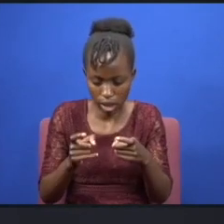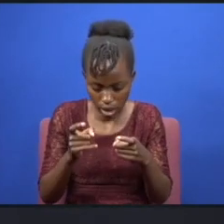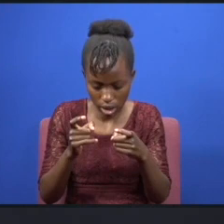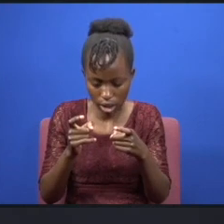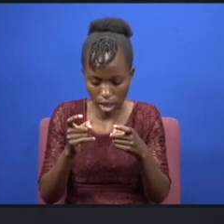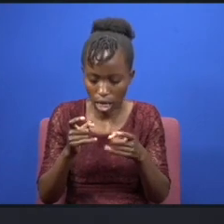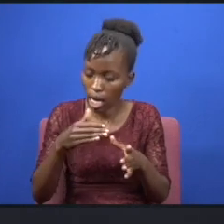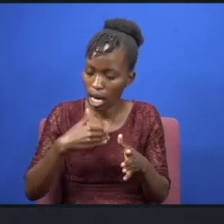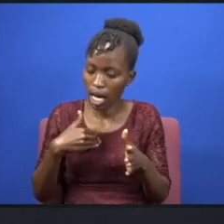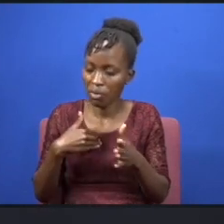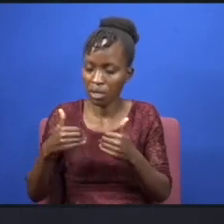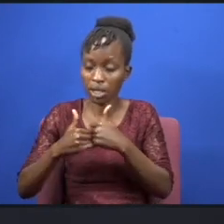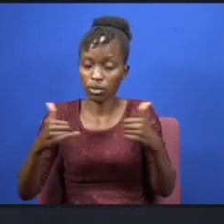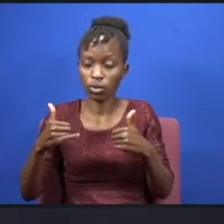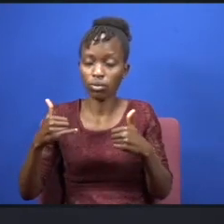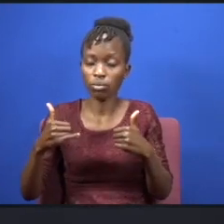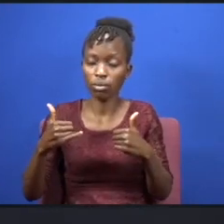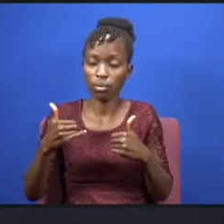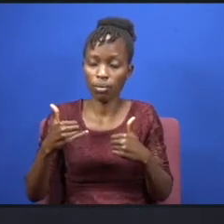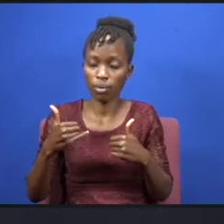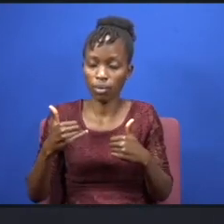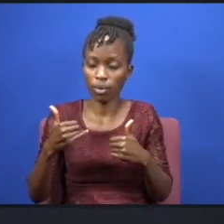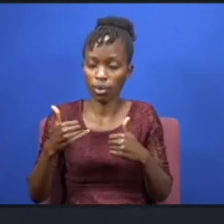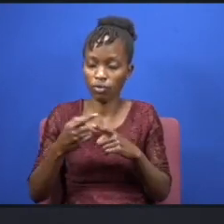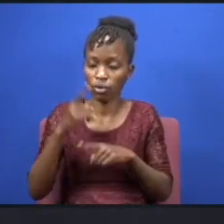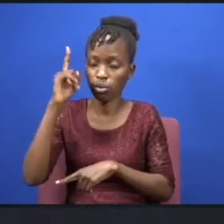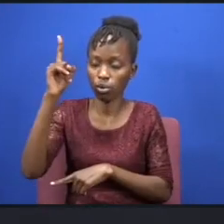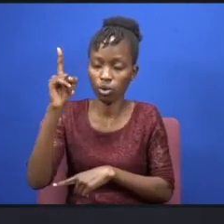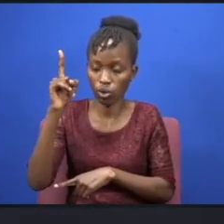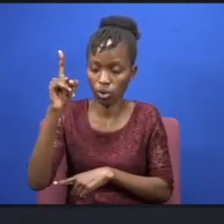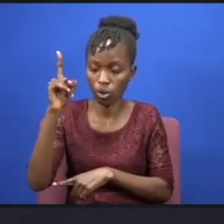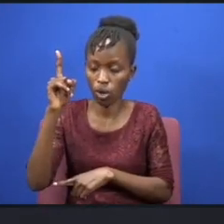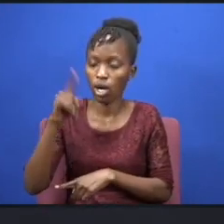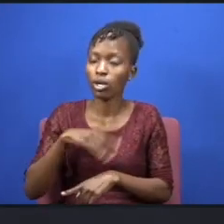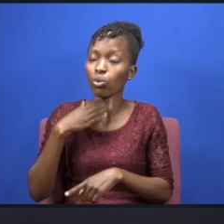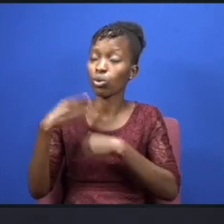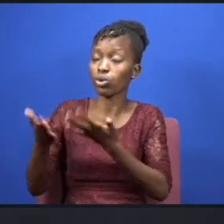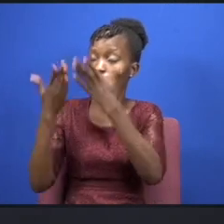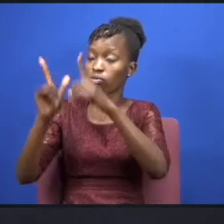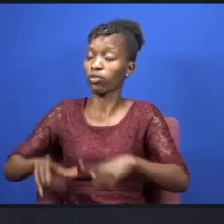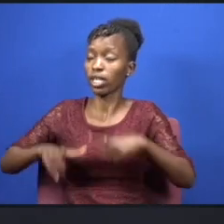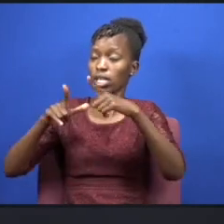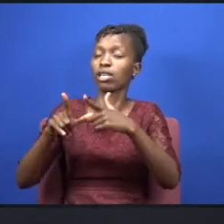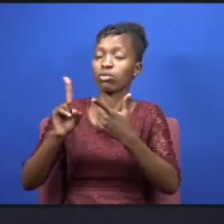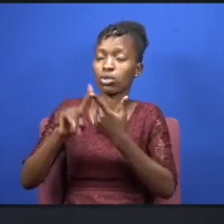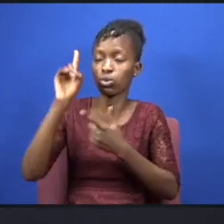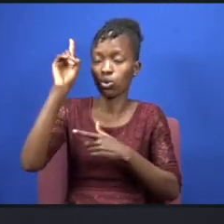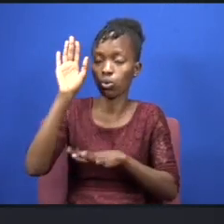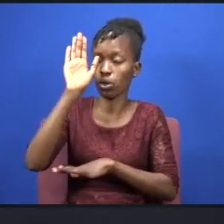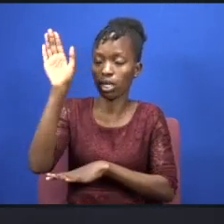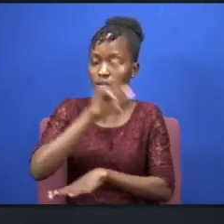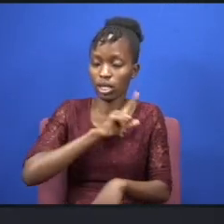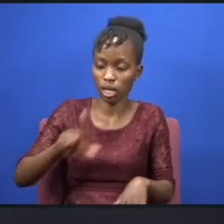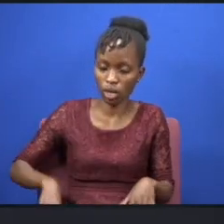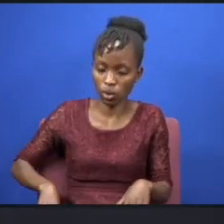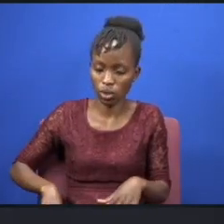between themselves and you, and desire now to give their lives for the Savior who came to die for them, we ask, O Lord,